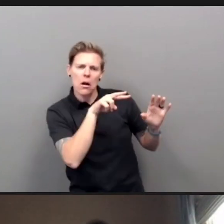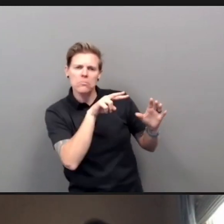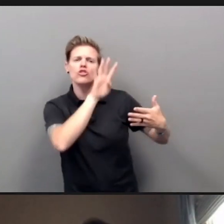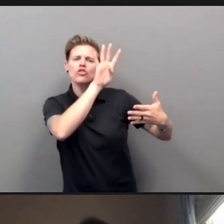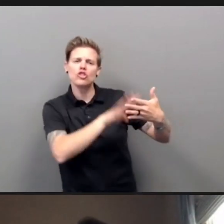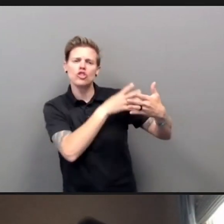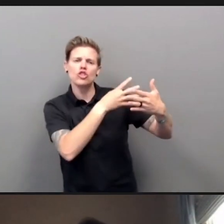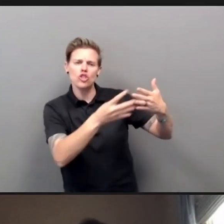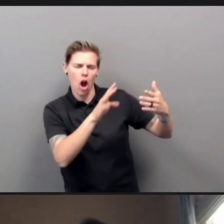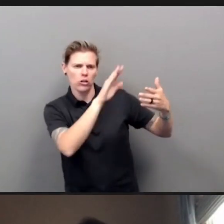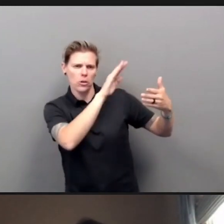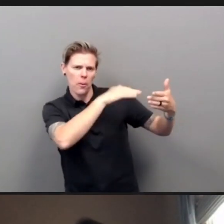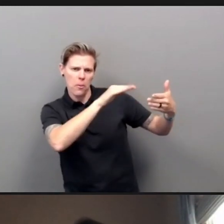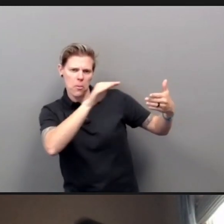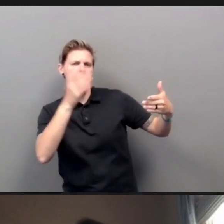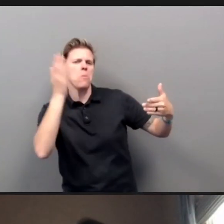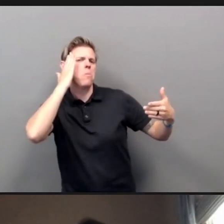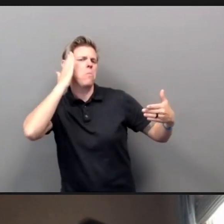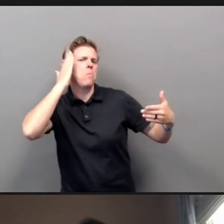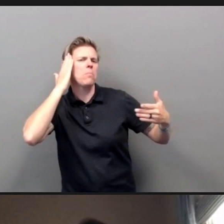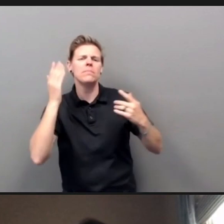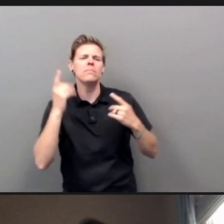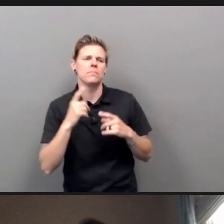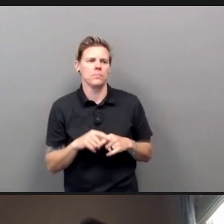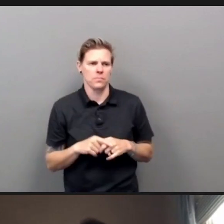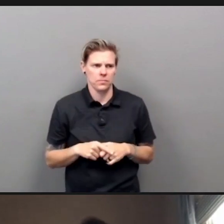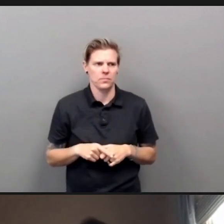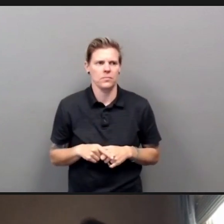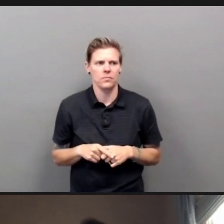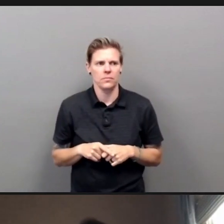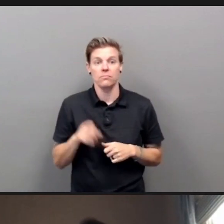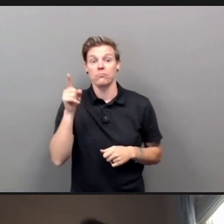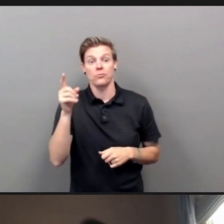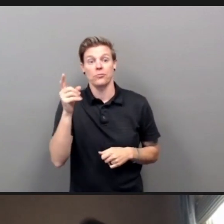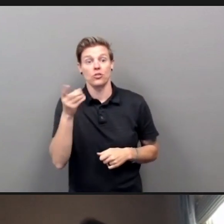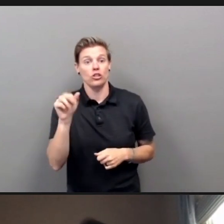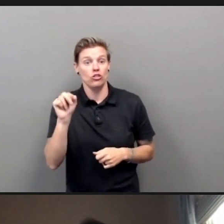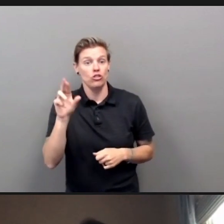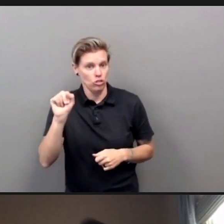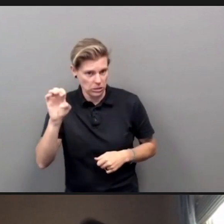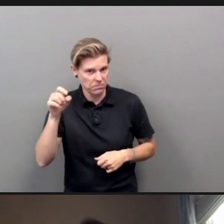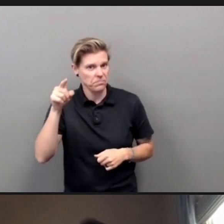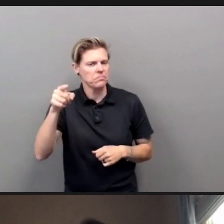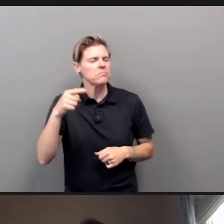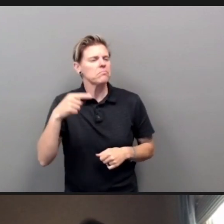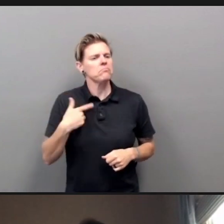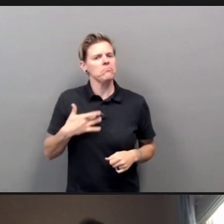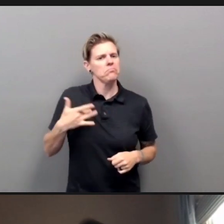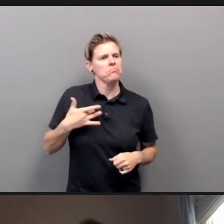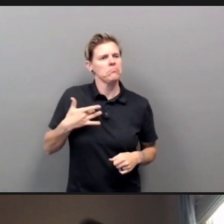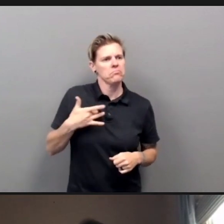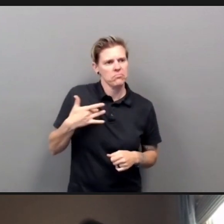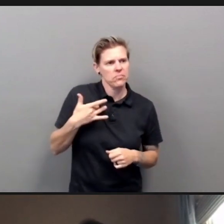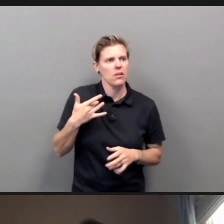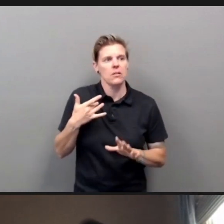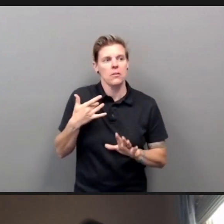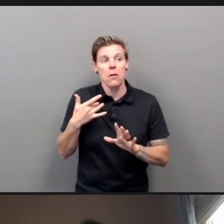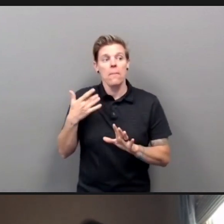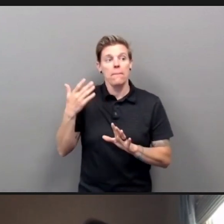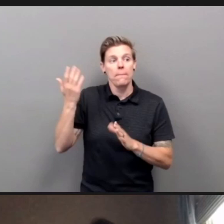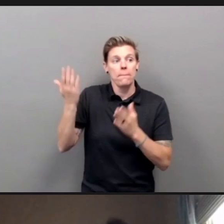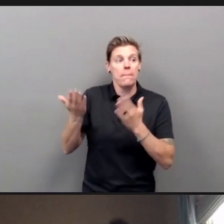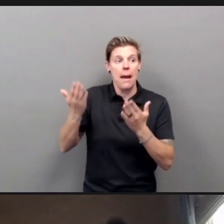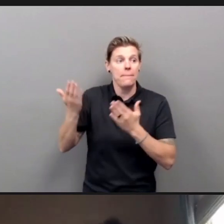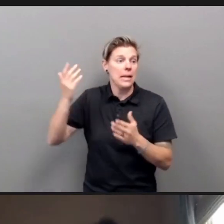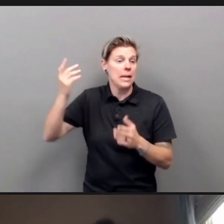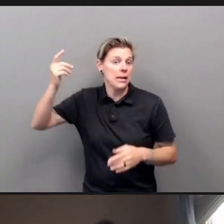is unless everything happens all at once, we're going to be able to handle the volume. We have a blip. We're going to